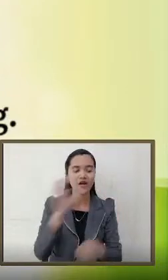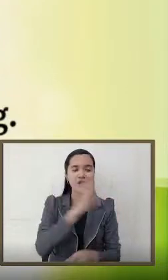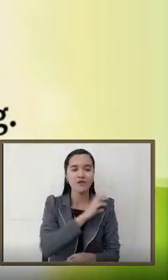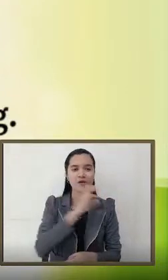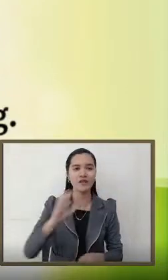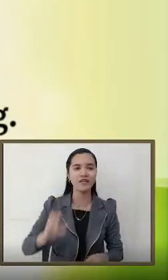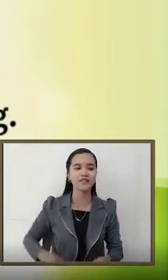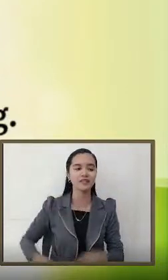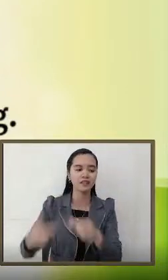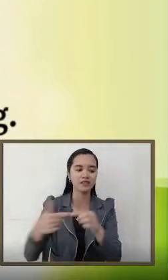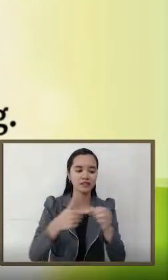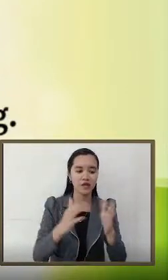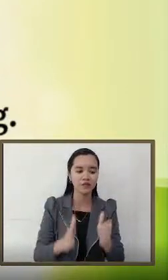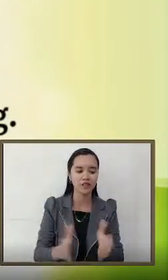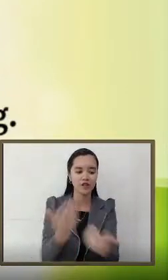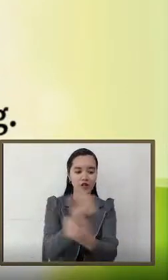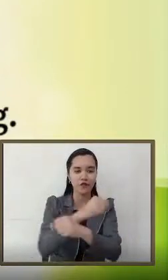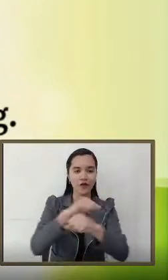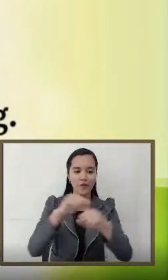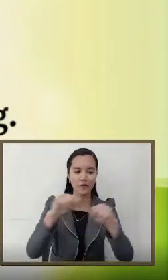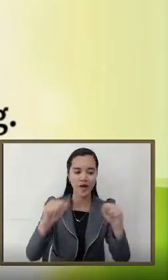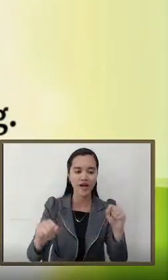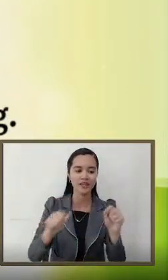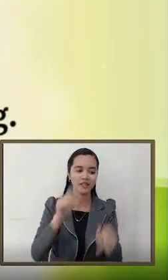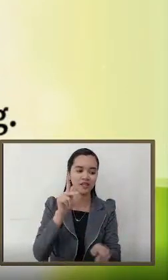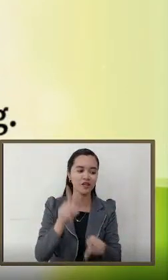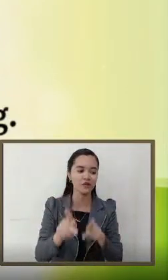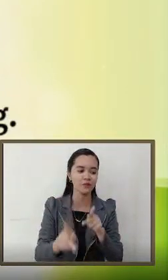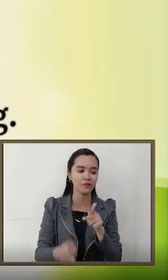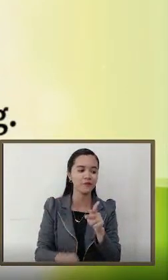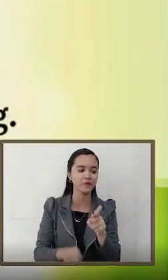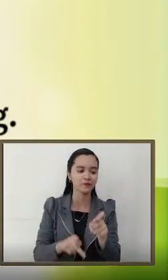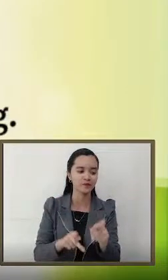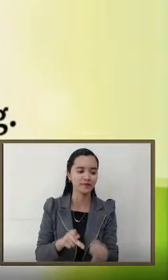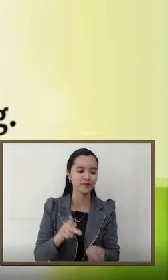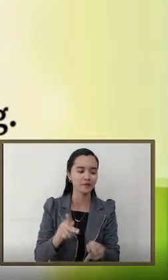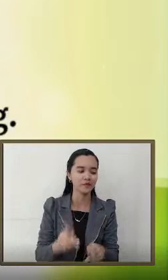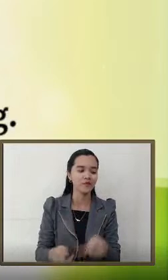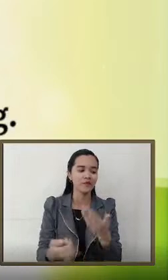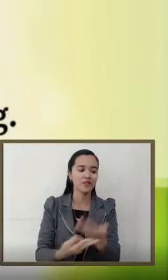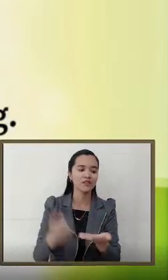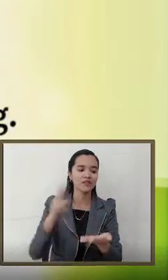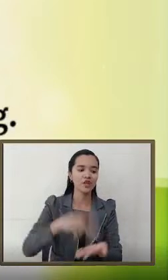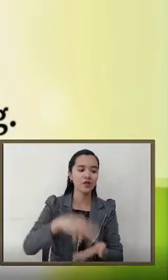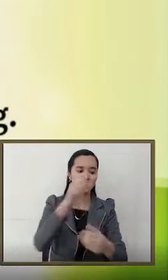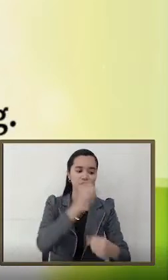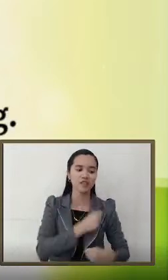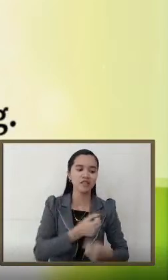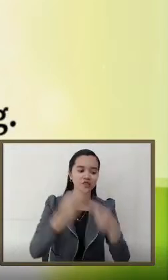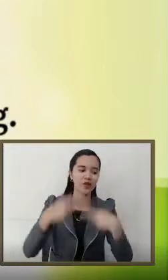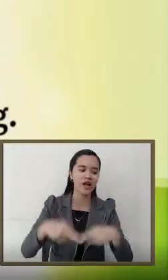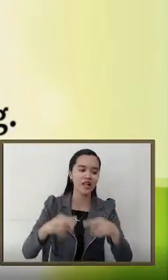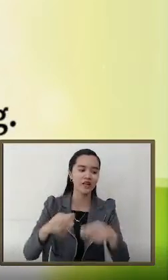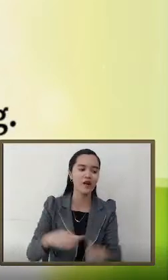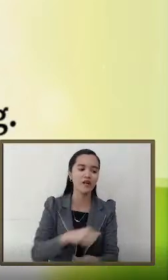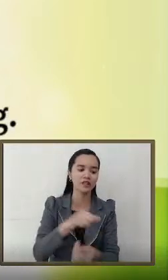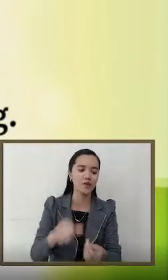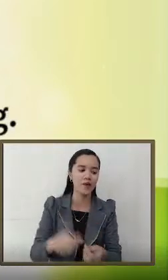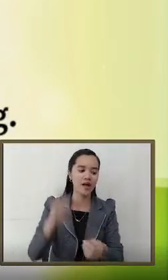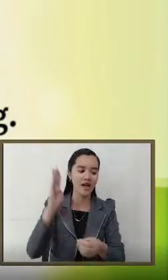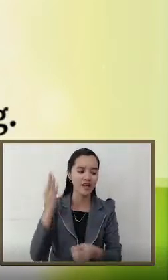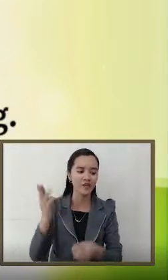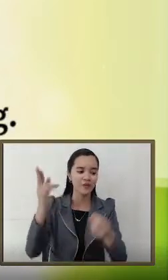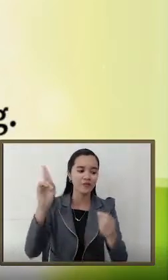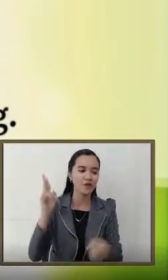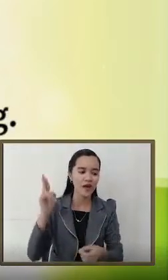Hosanna. Christ is captain. Come on, everybody, one more time, say it. Roast and soldiers, rally round.